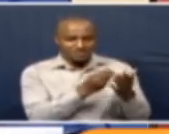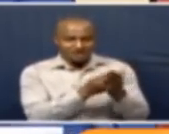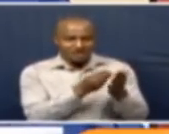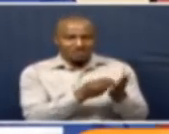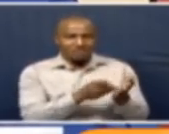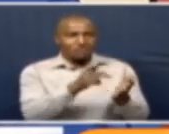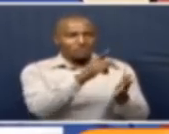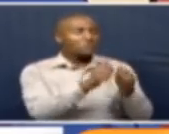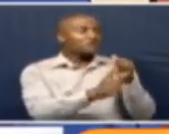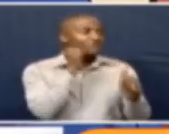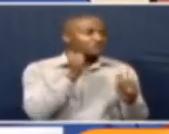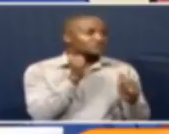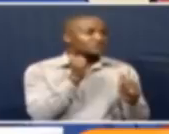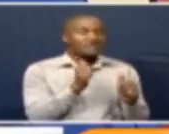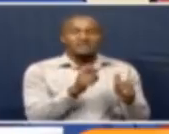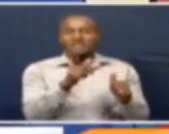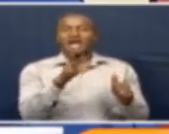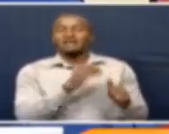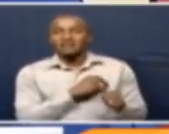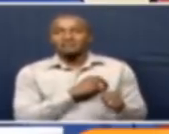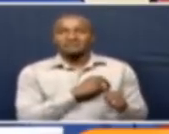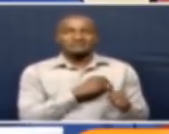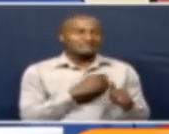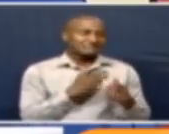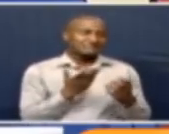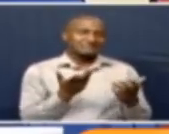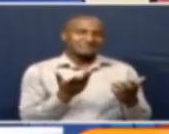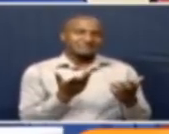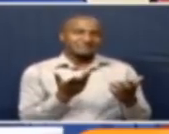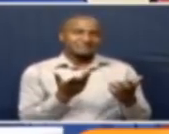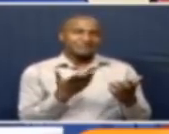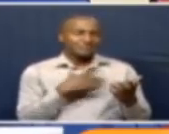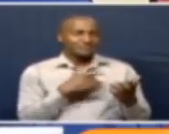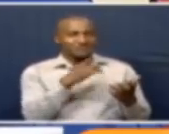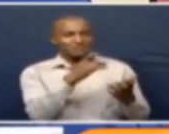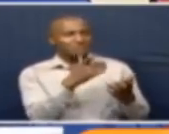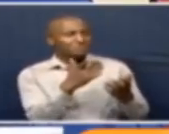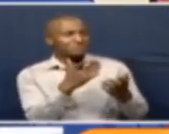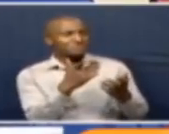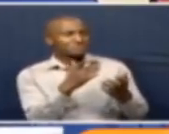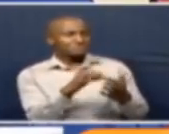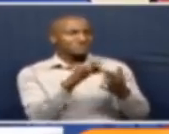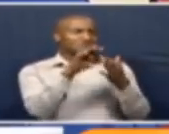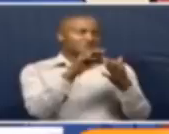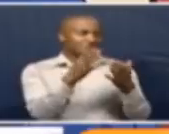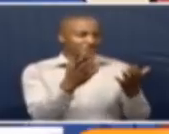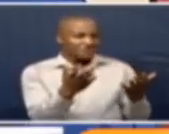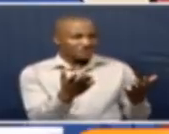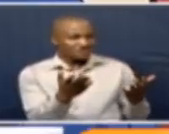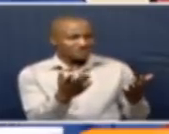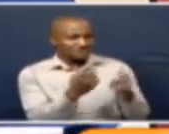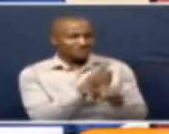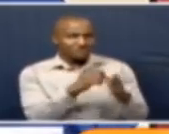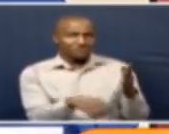you perhaps were offered and refused, because then what sets you apart as a professional and as a high fashion